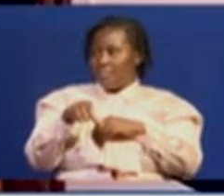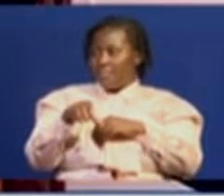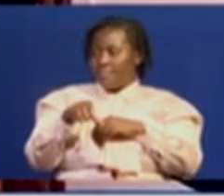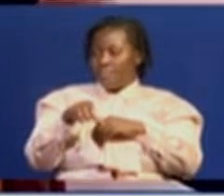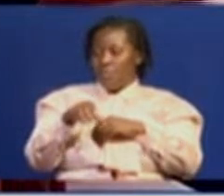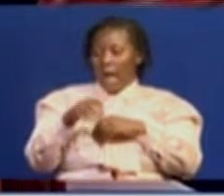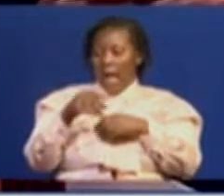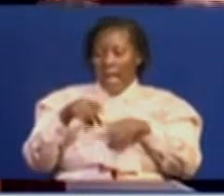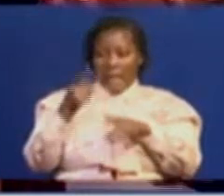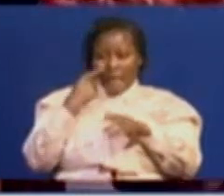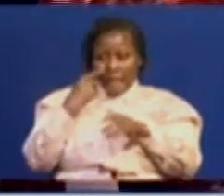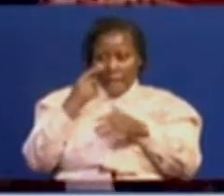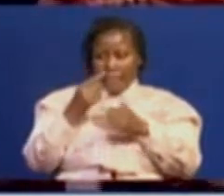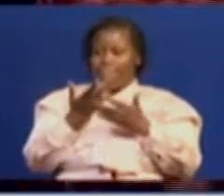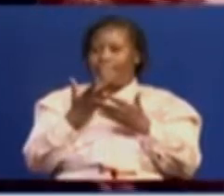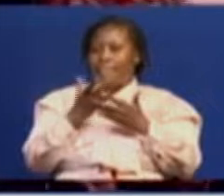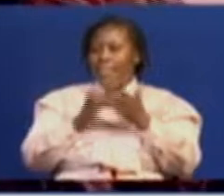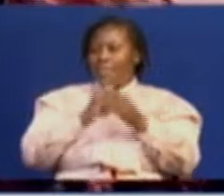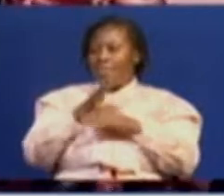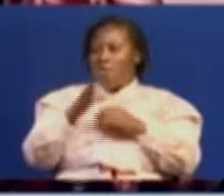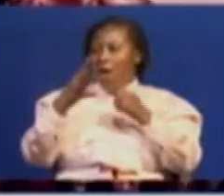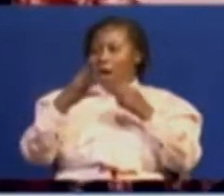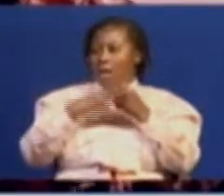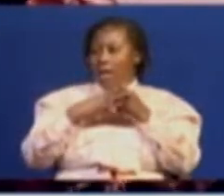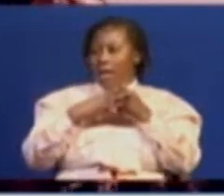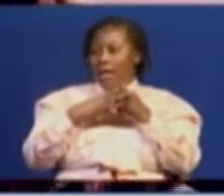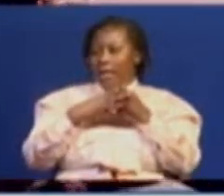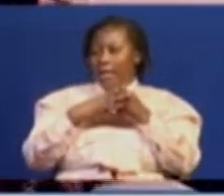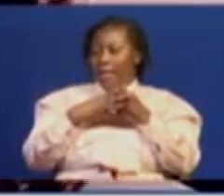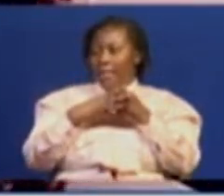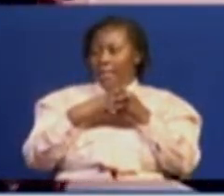Let's play video 9.